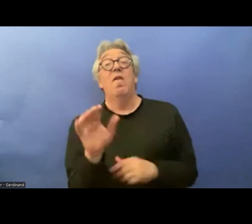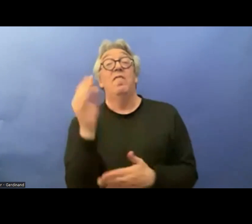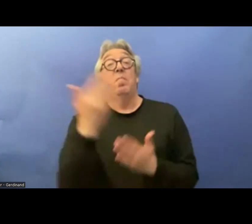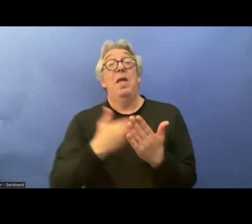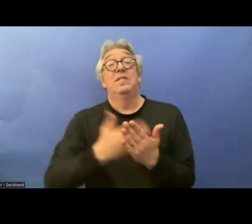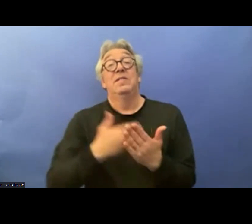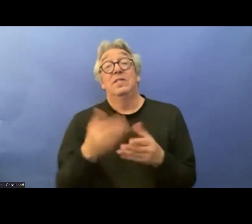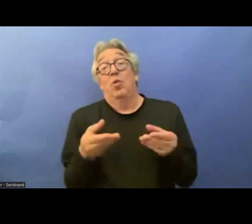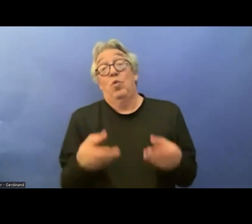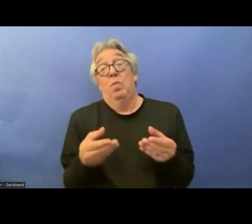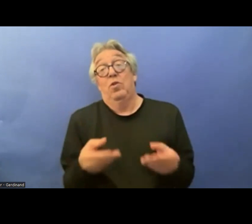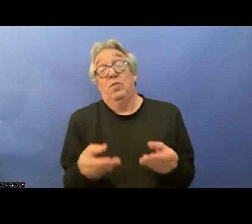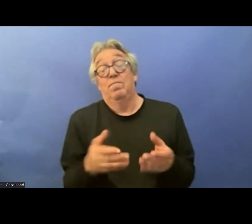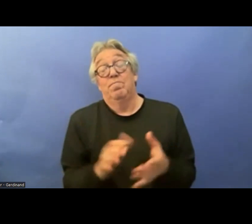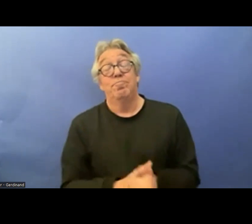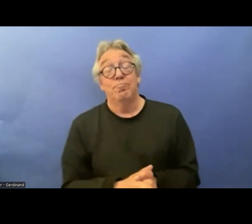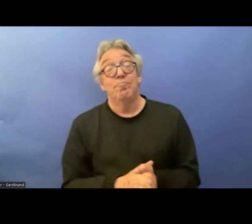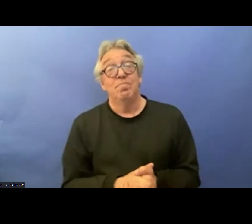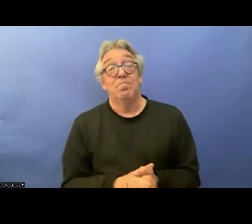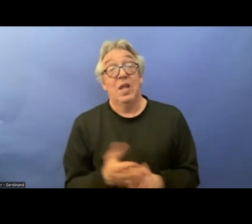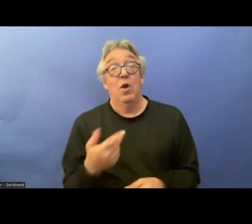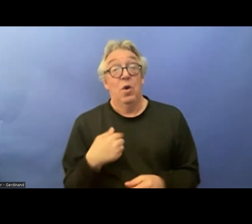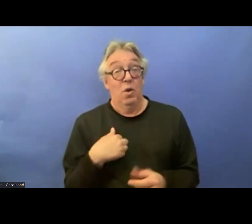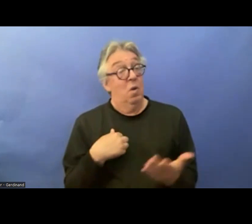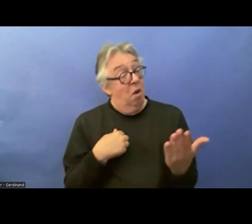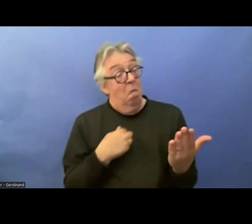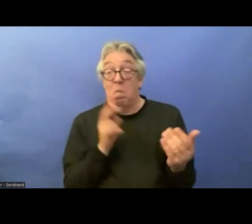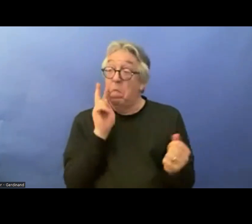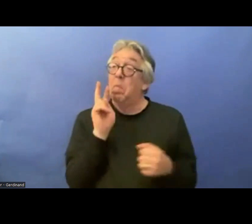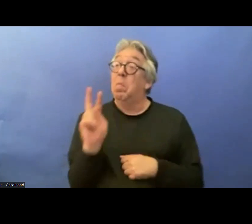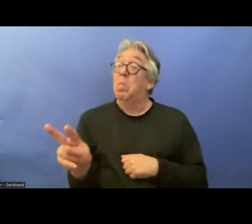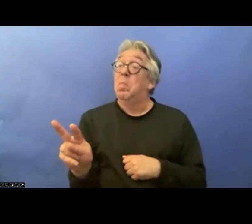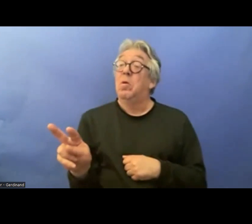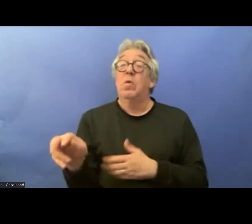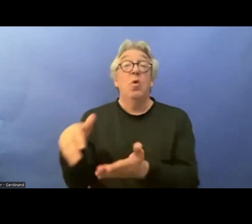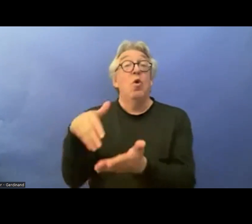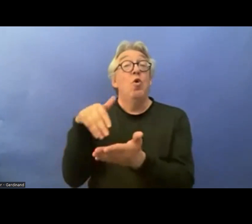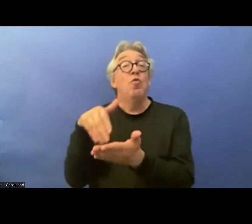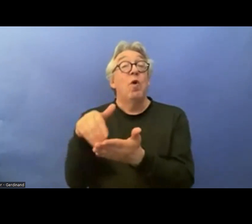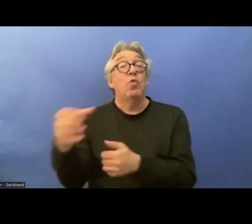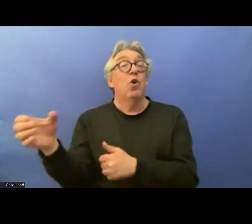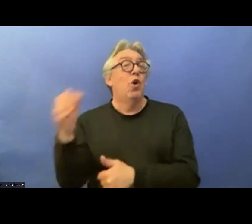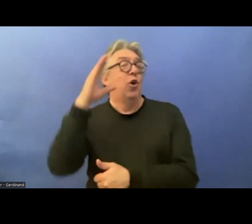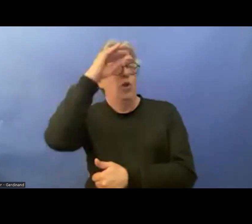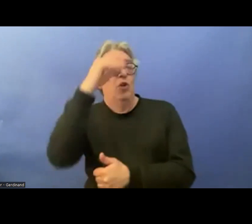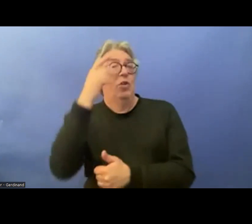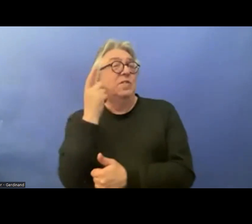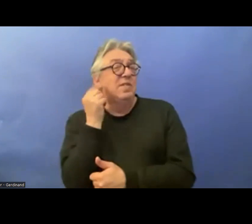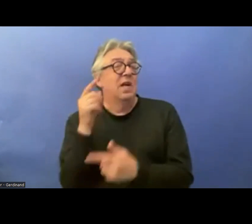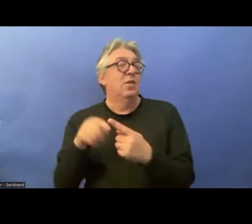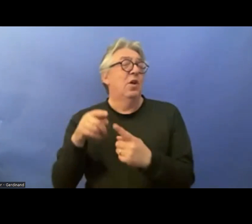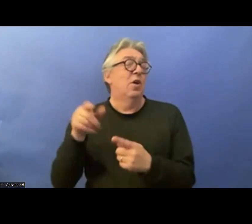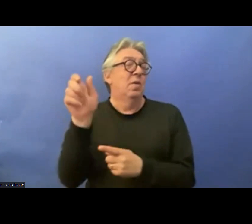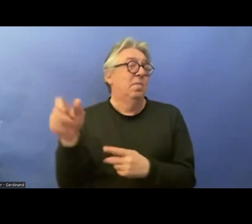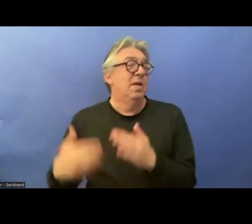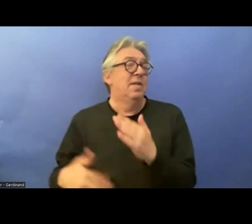particular situation and needs of vulnerable population, gender, people with disability, older persons,